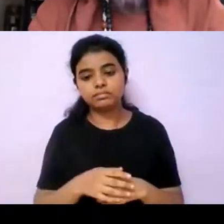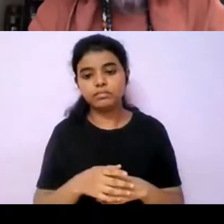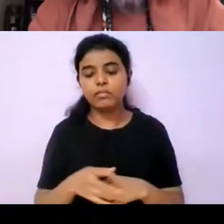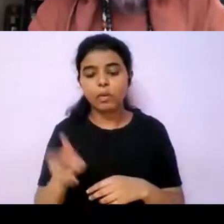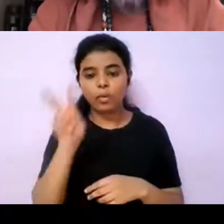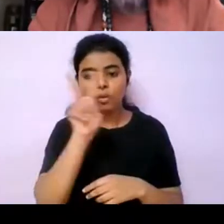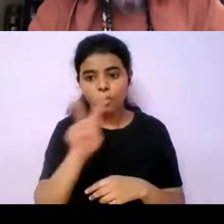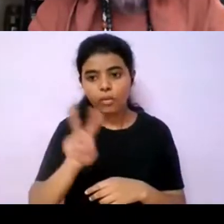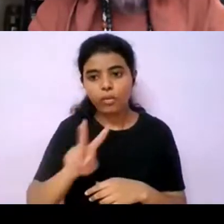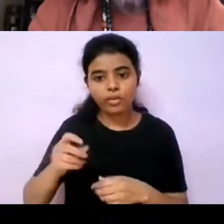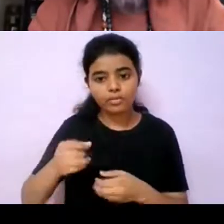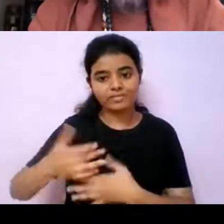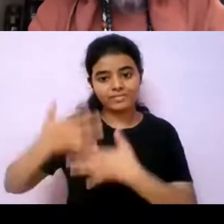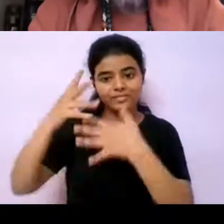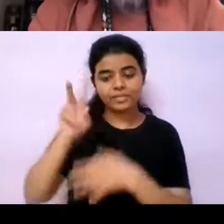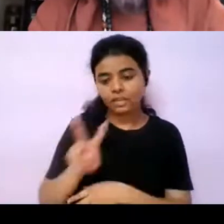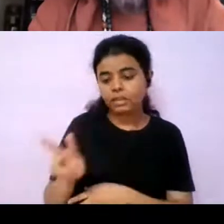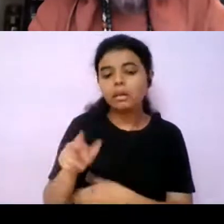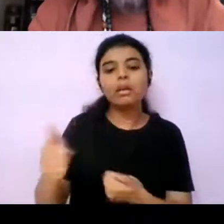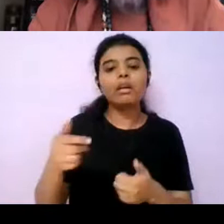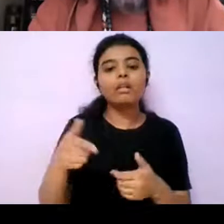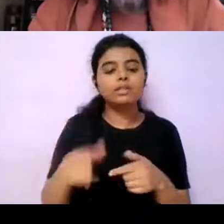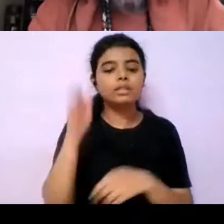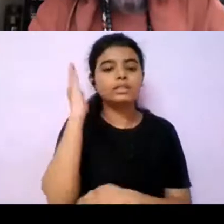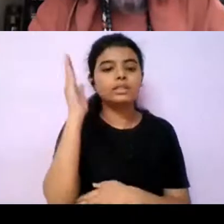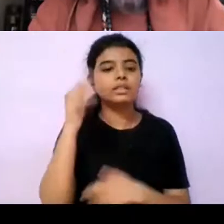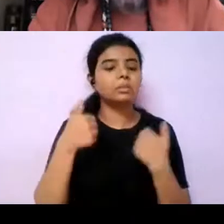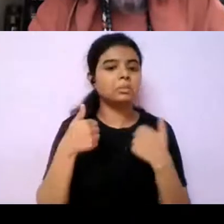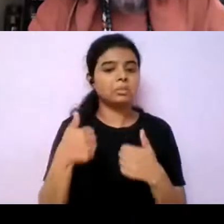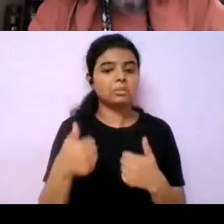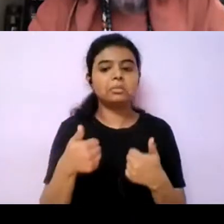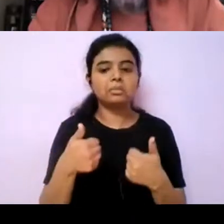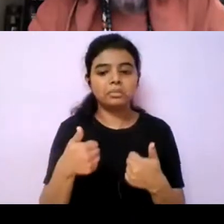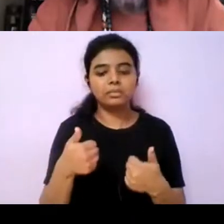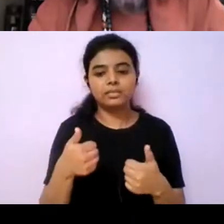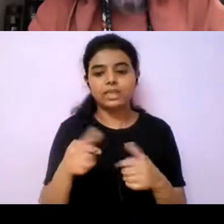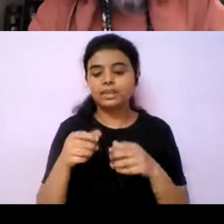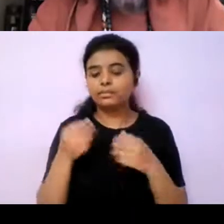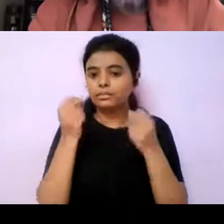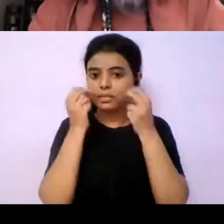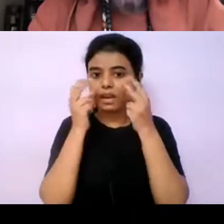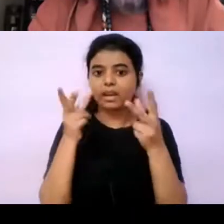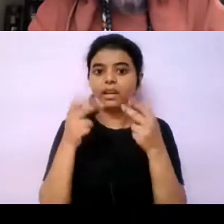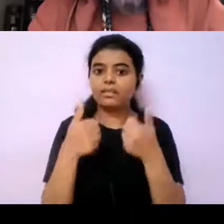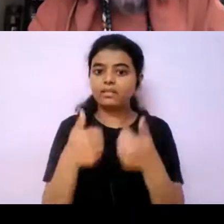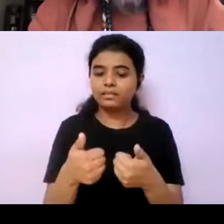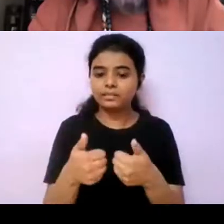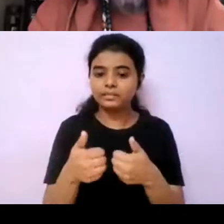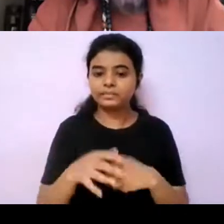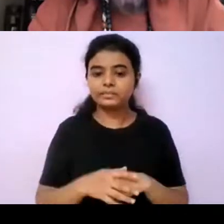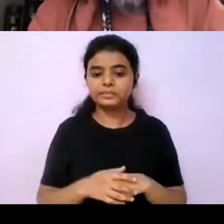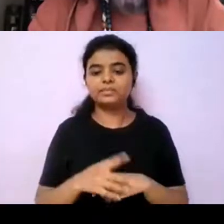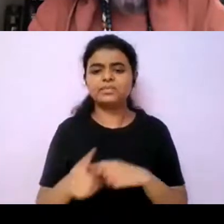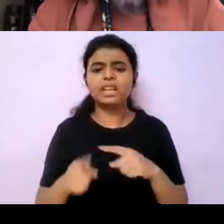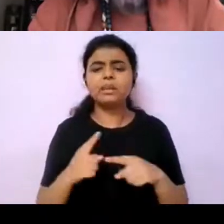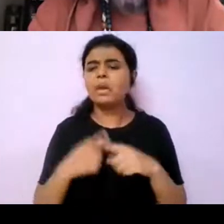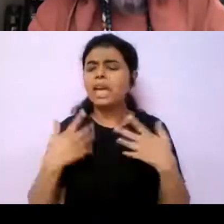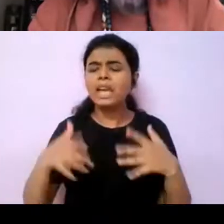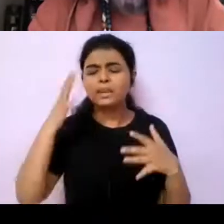that comment that the session was absolutely amazing and above all